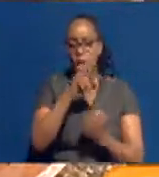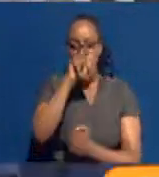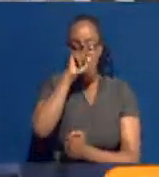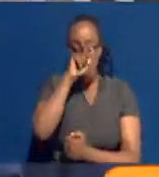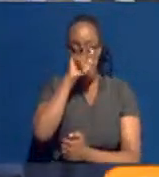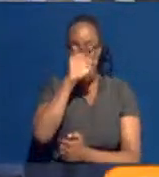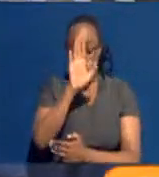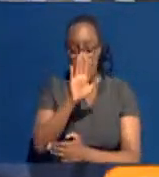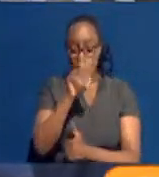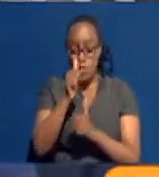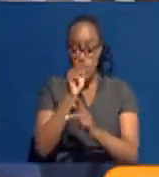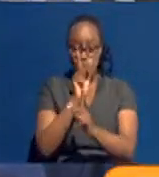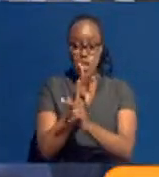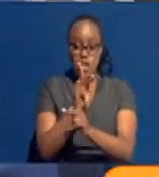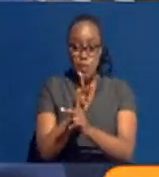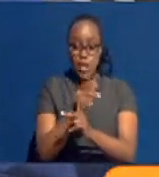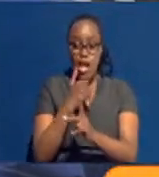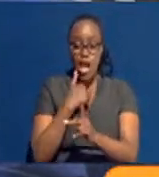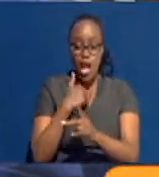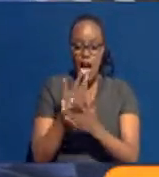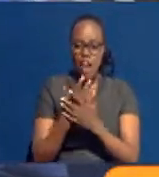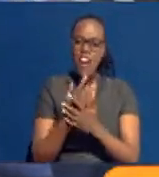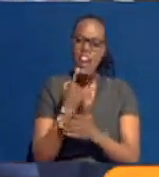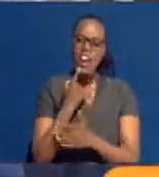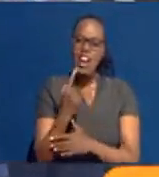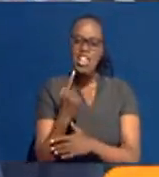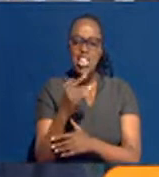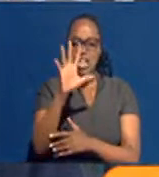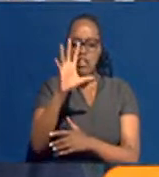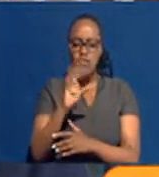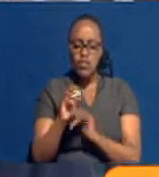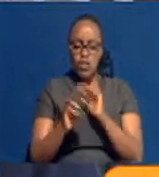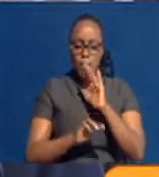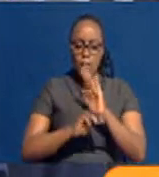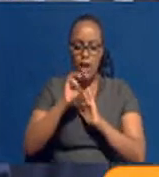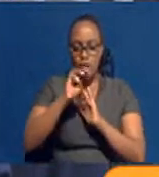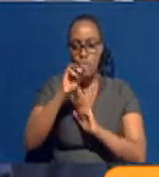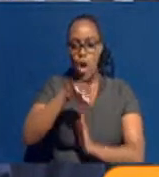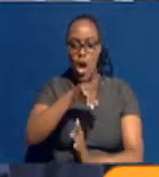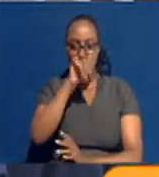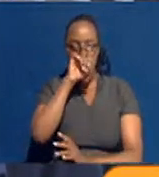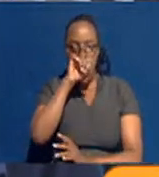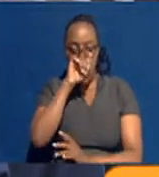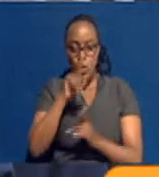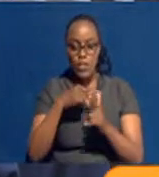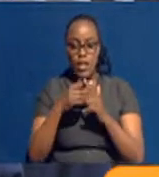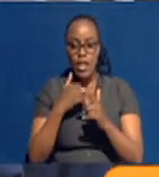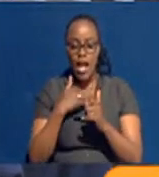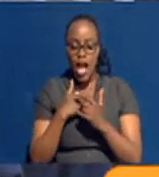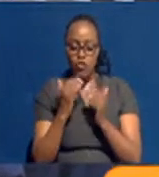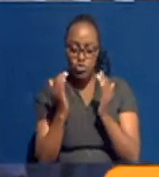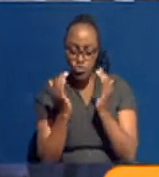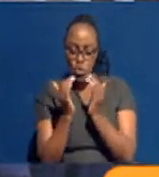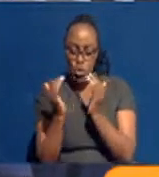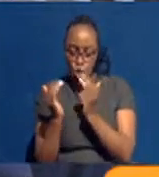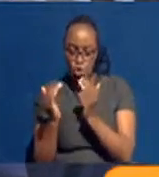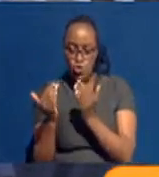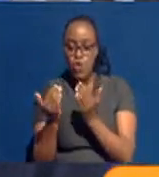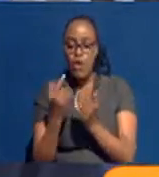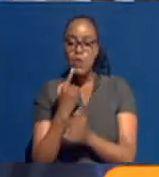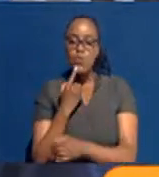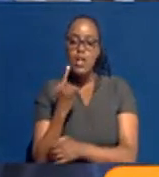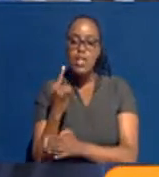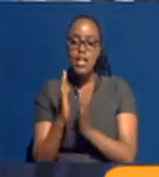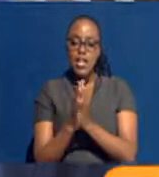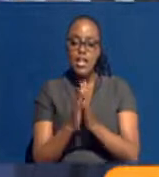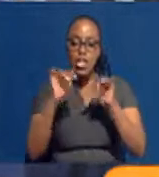We have mature birds, 150, and we have growers, 100.